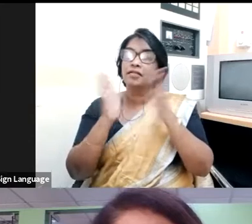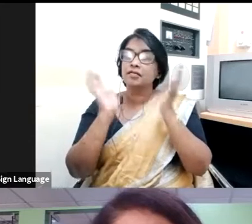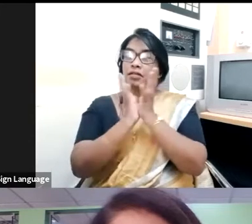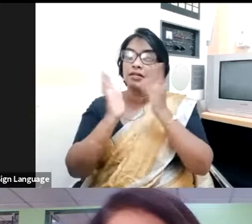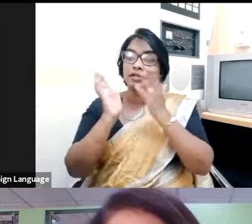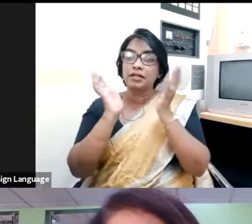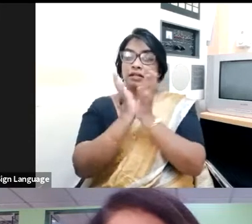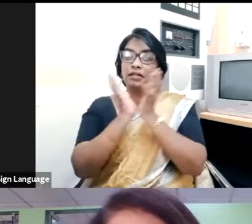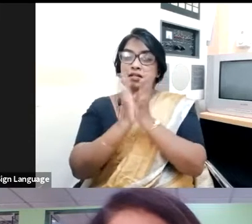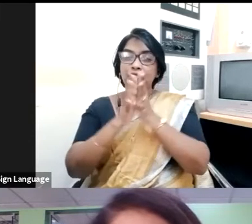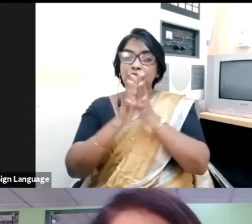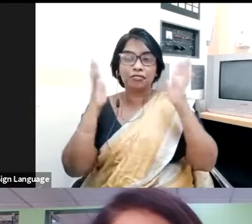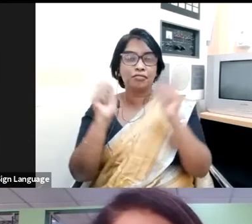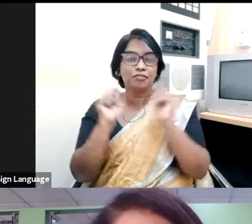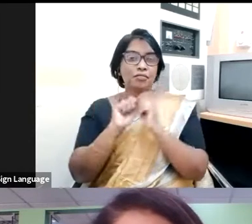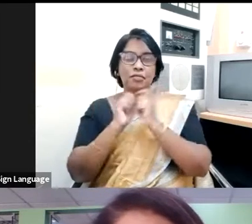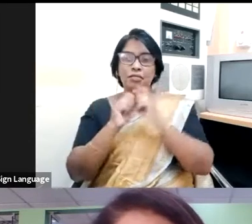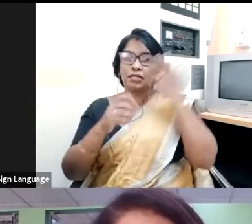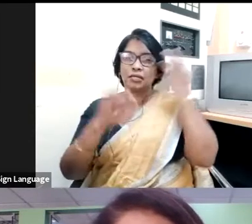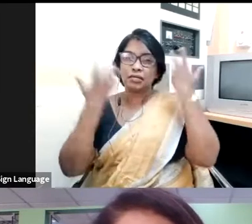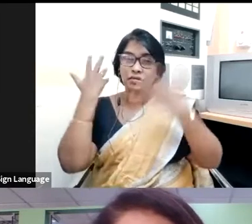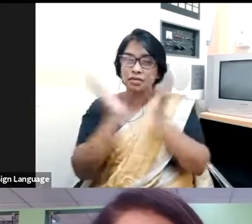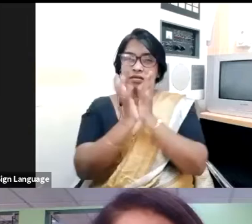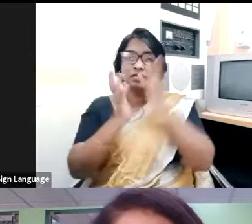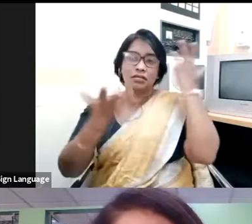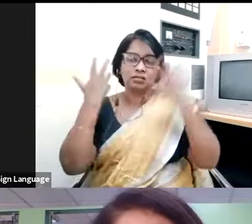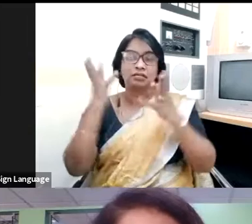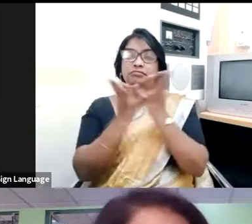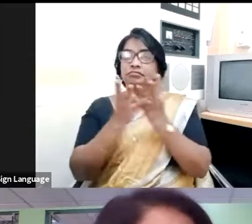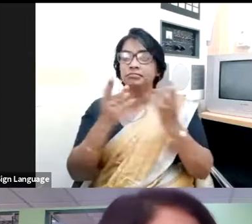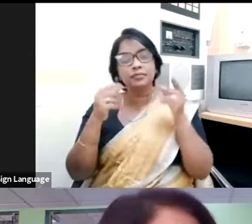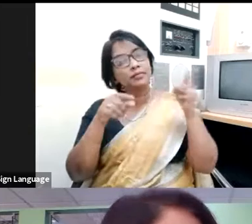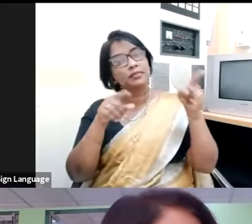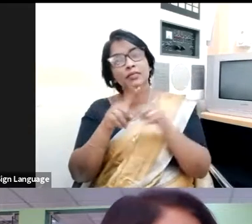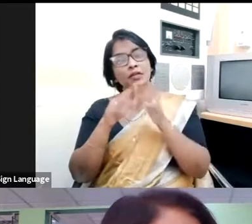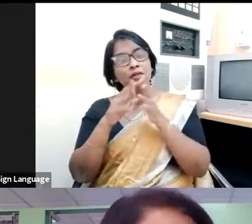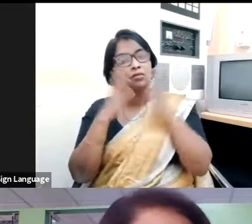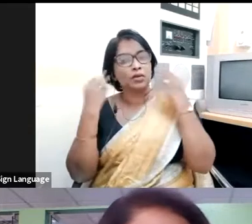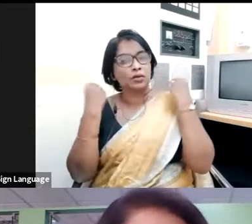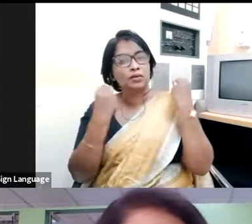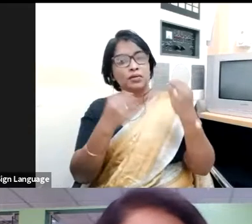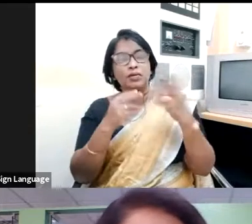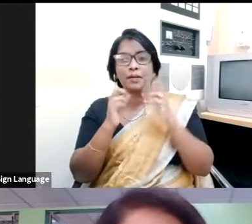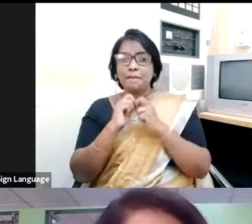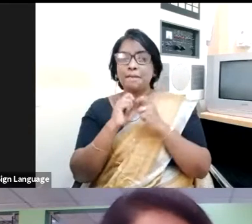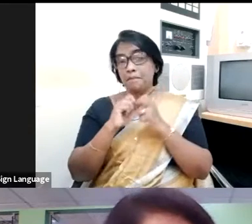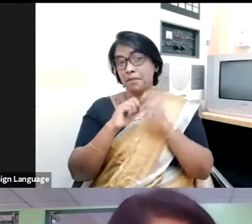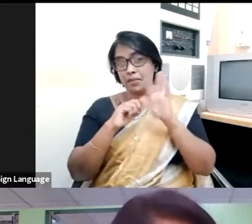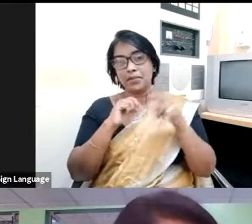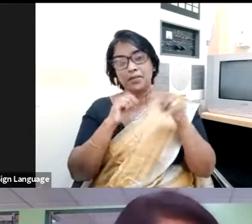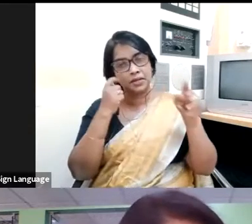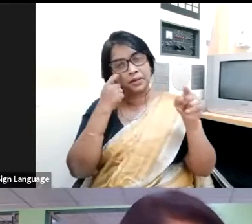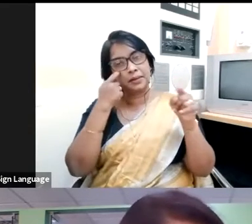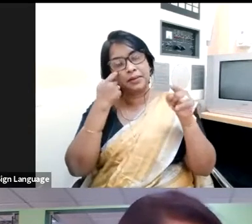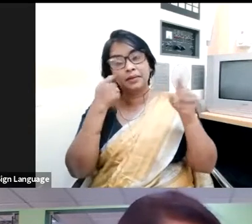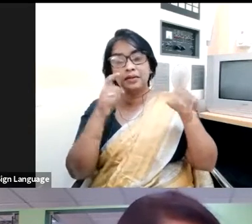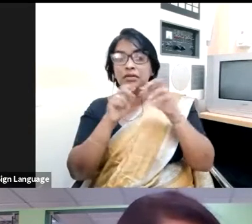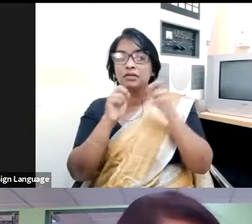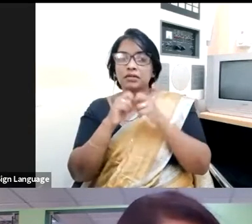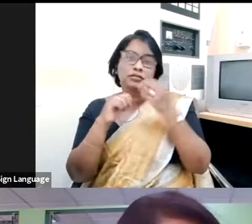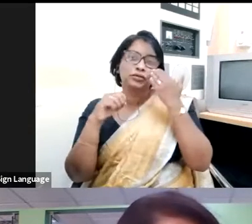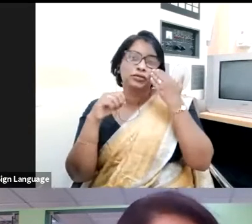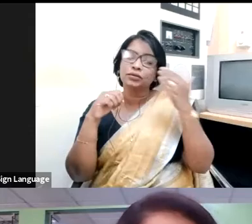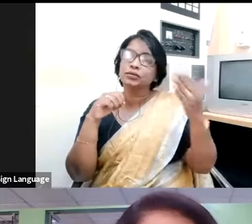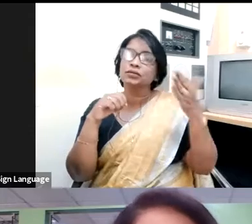even as we look at the whole situation, that these last couple of years have been one of